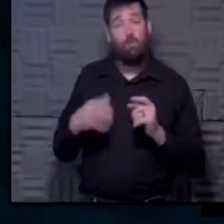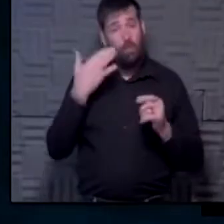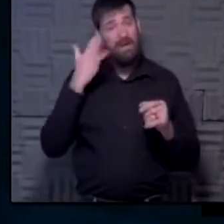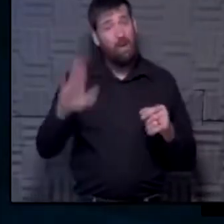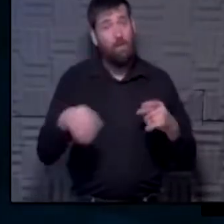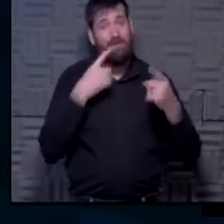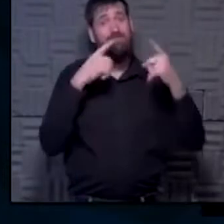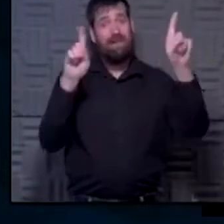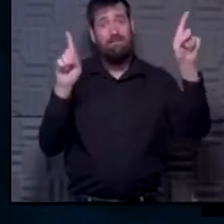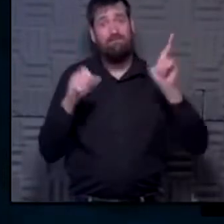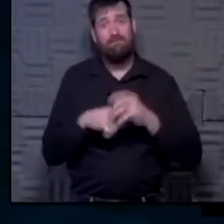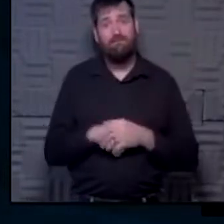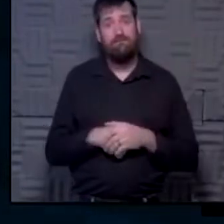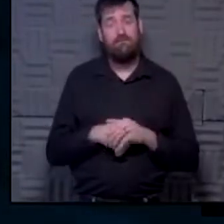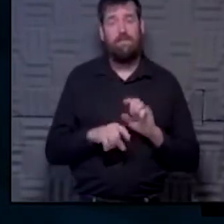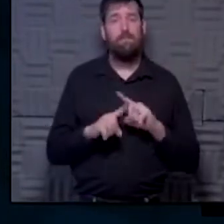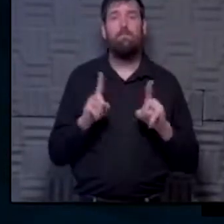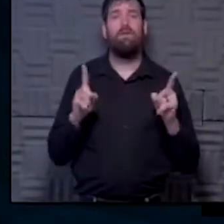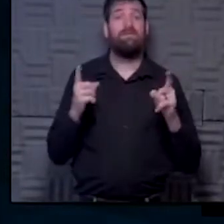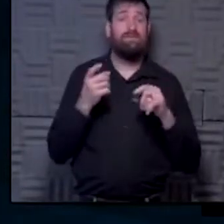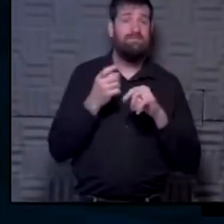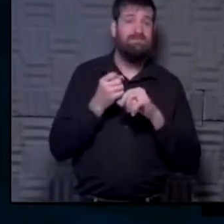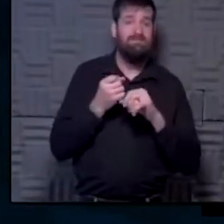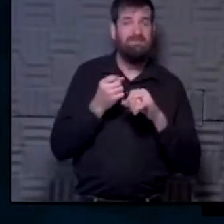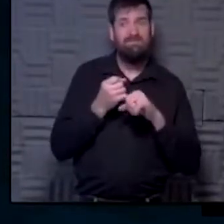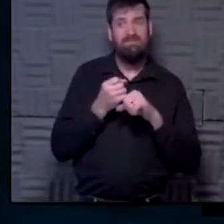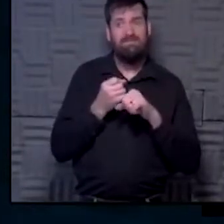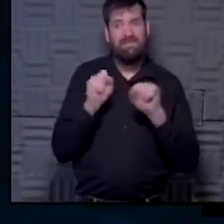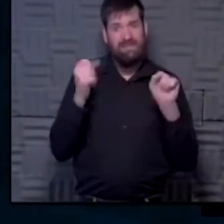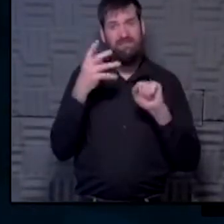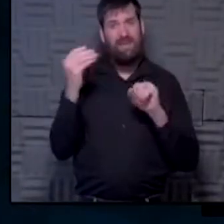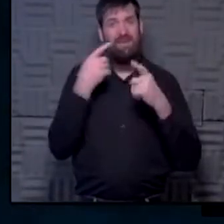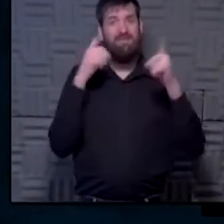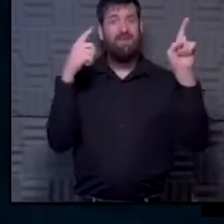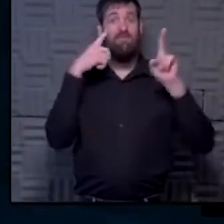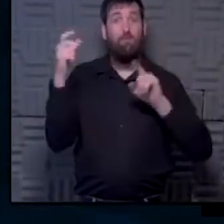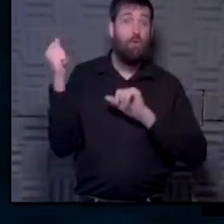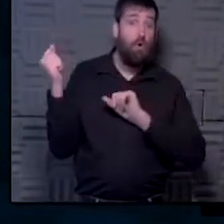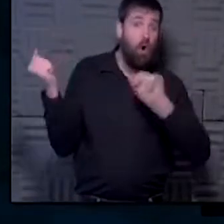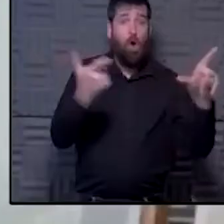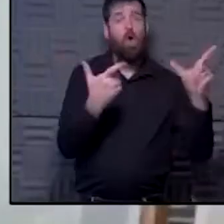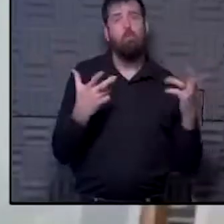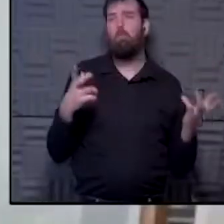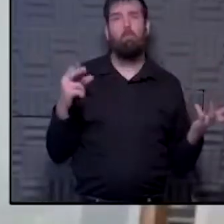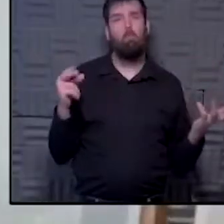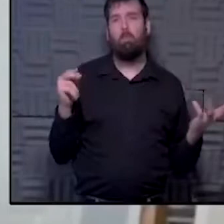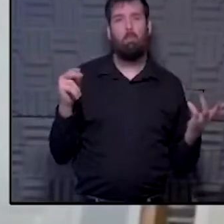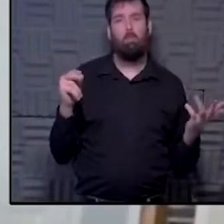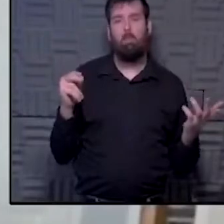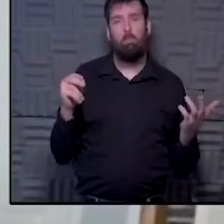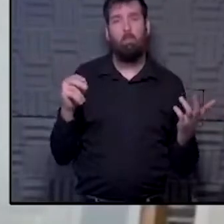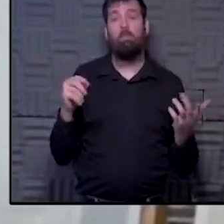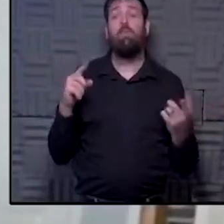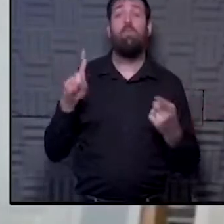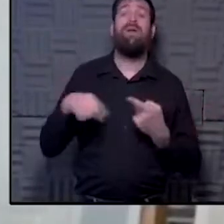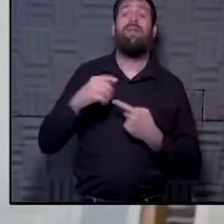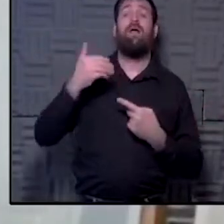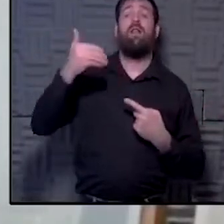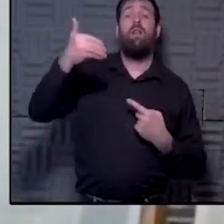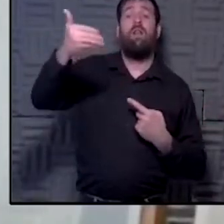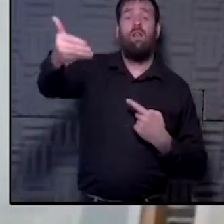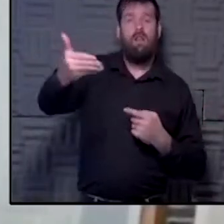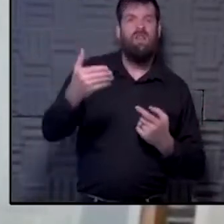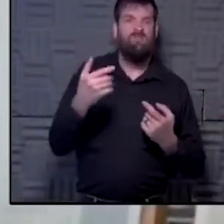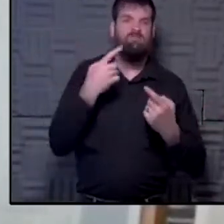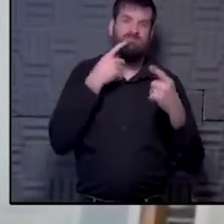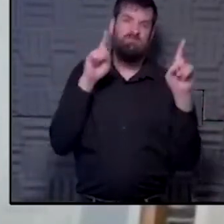know it's effective, but we don't know that it's safe, and we don't know that it's safe and effective for everybody yet. So as we get to that point, yes, it'll make a big